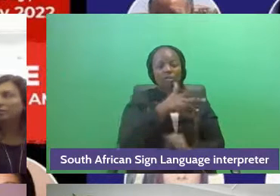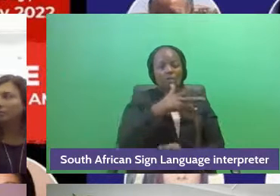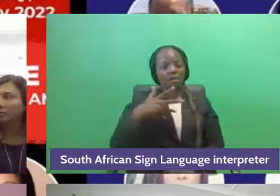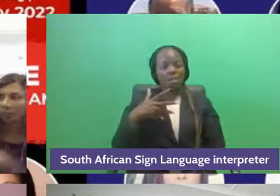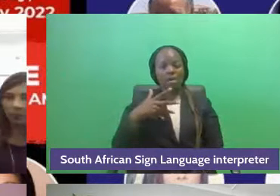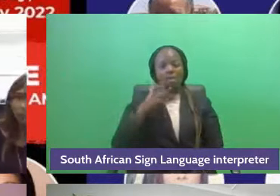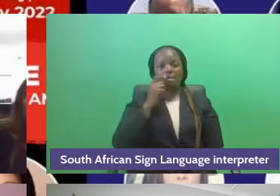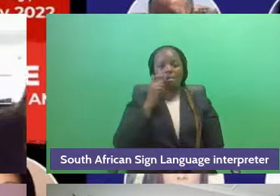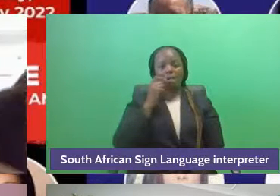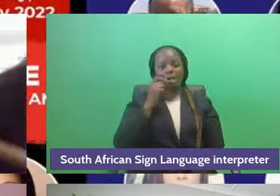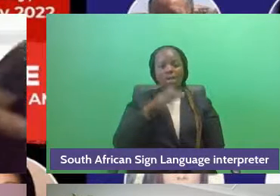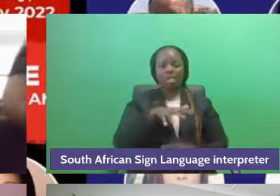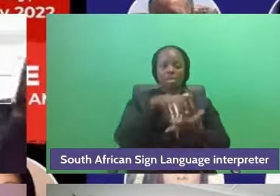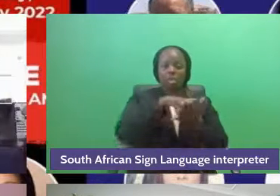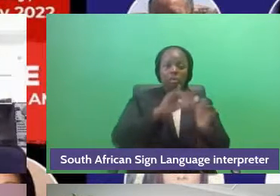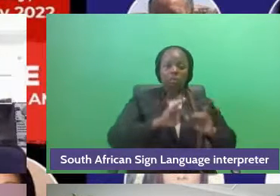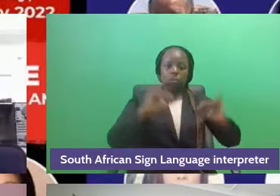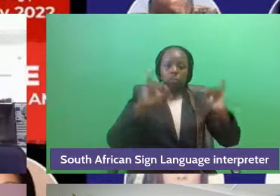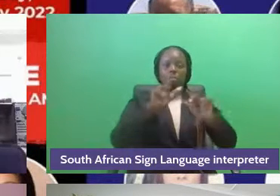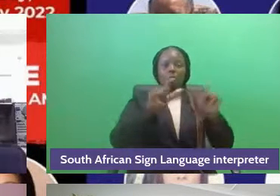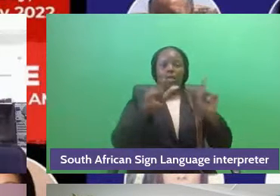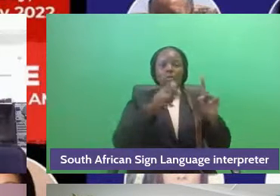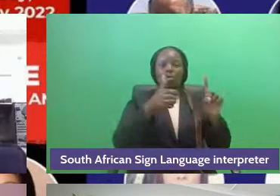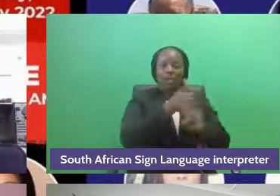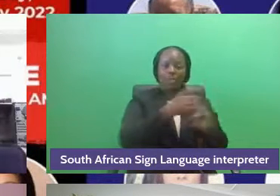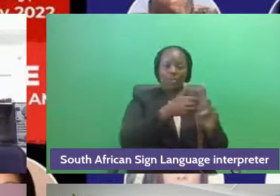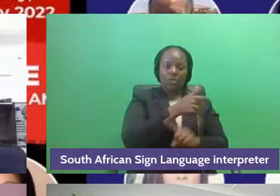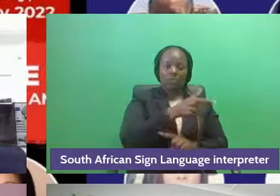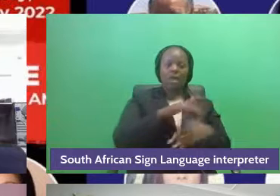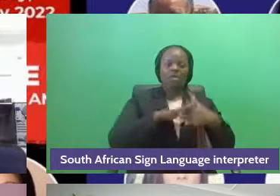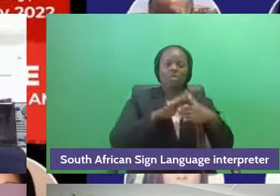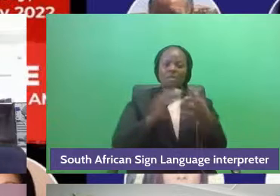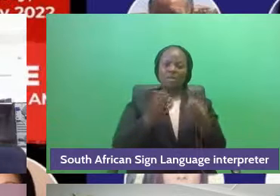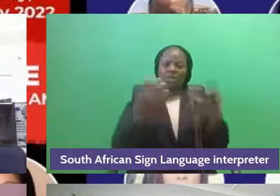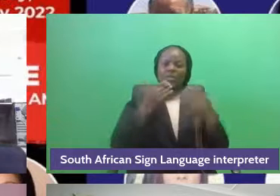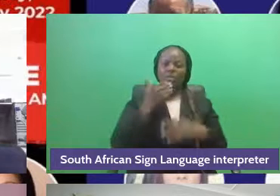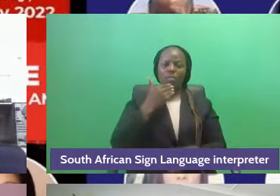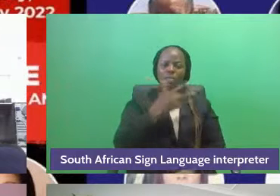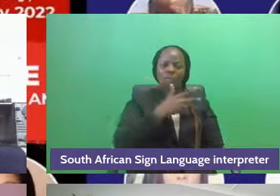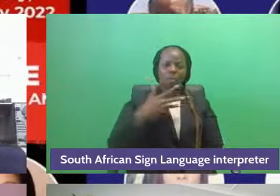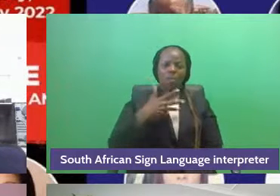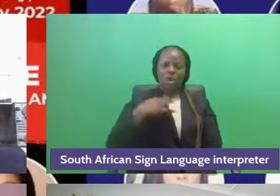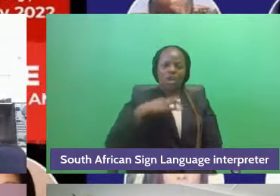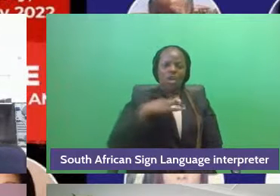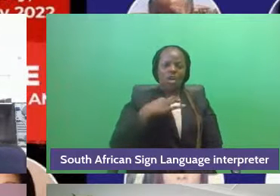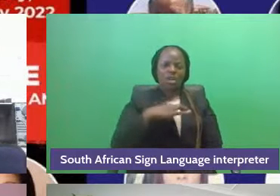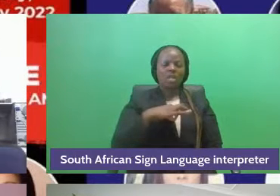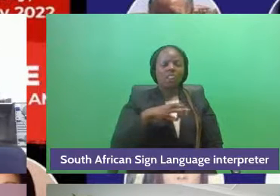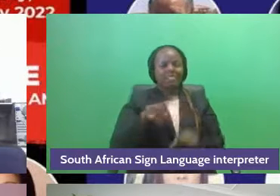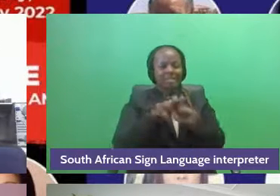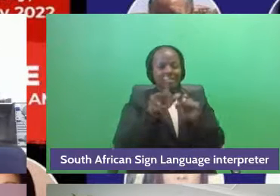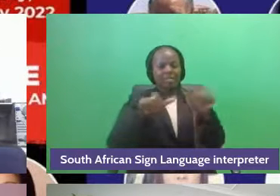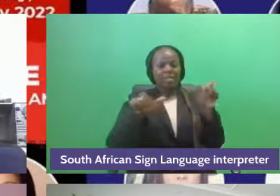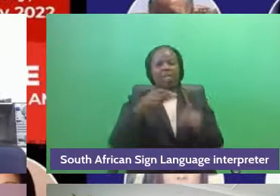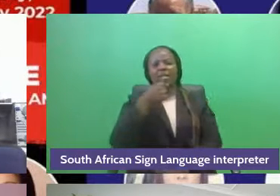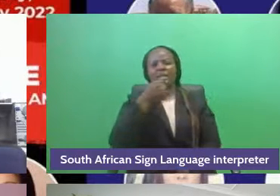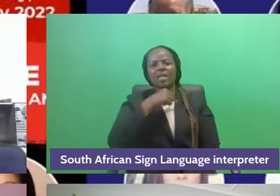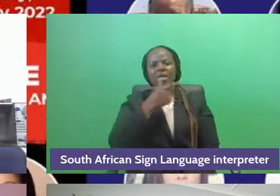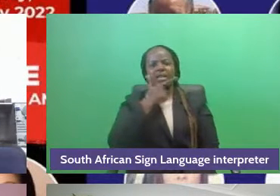increases their vulnerability to violence. There are many reasons why women, girls, and members of the LGBTI community